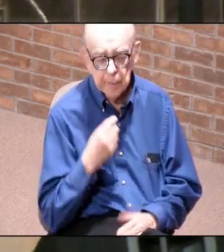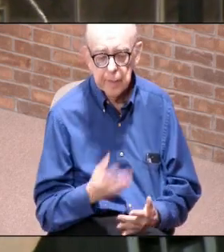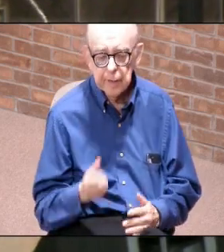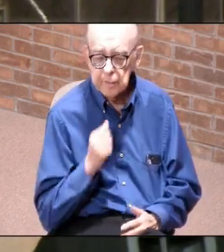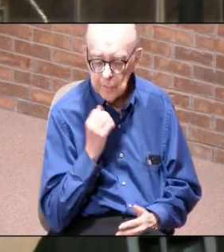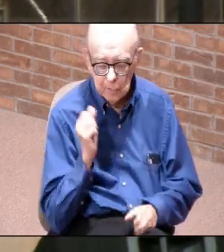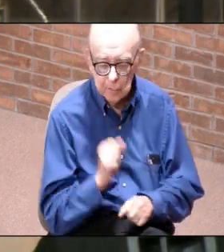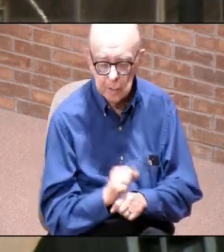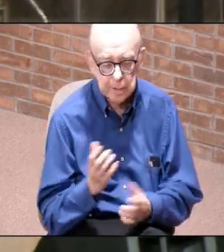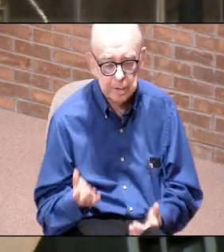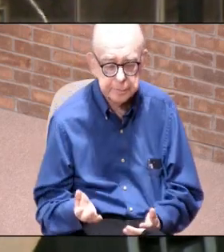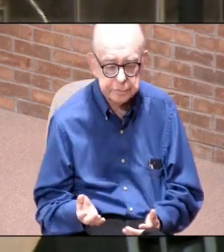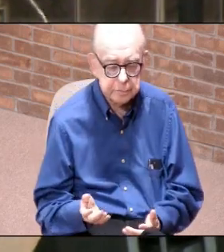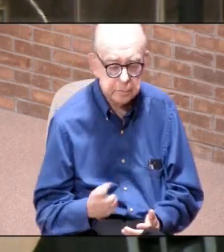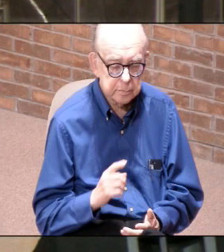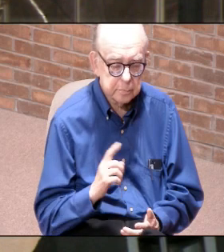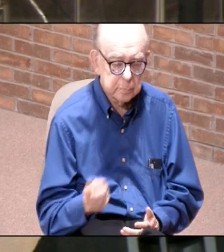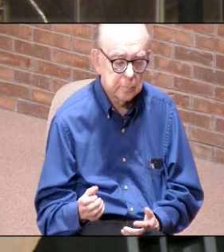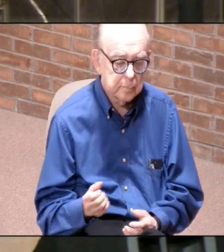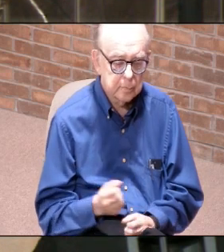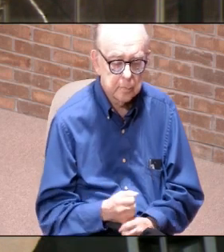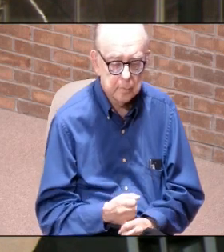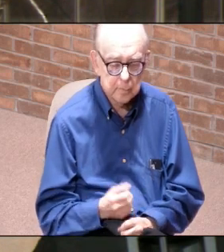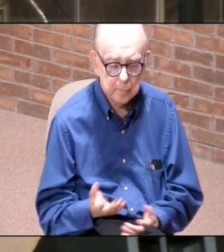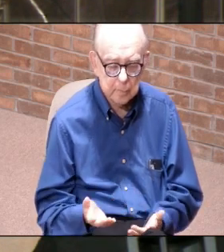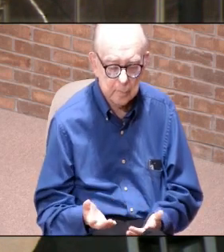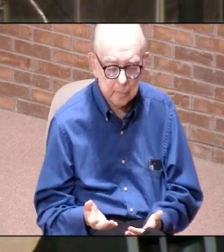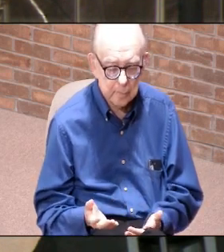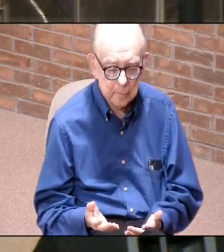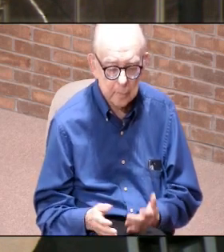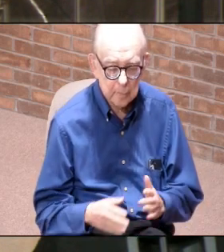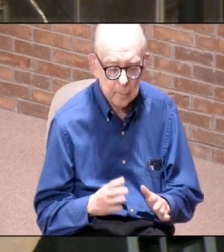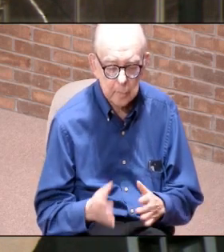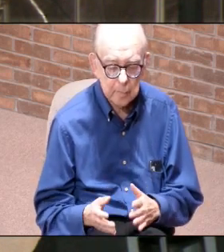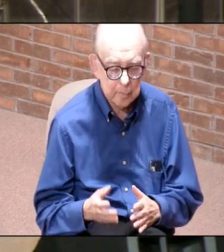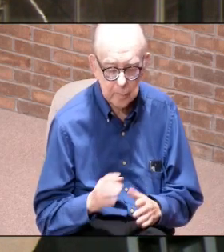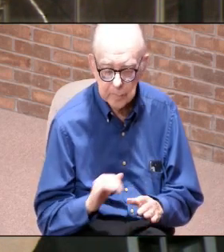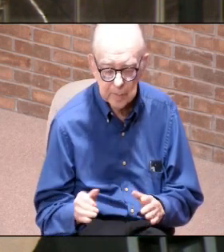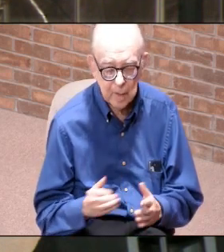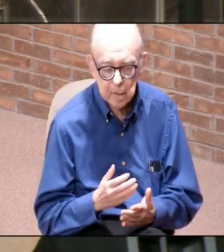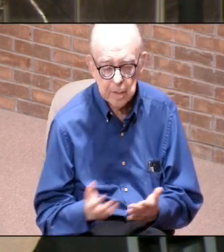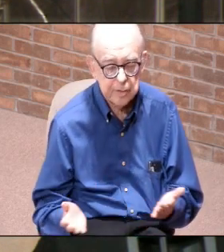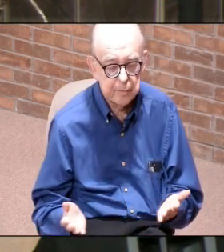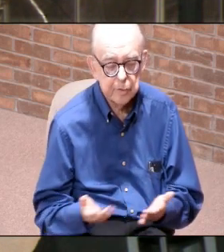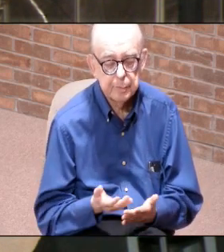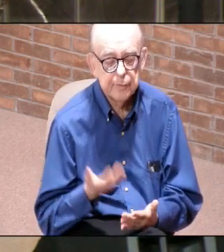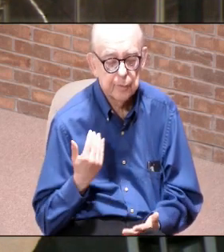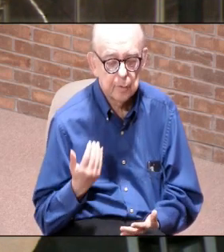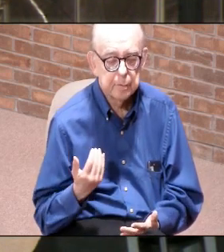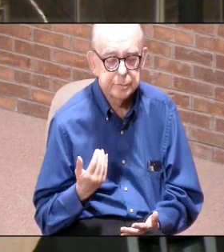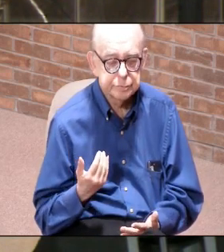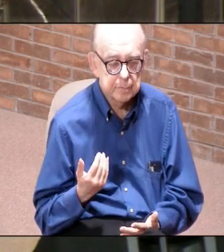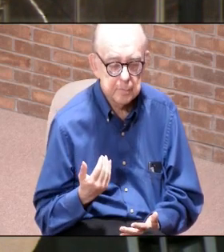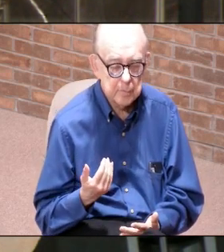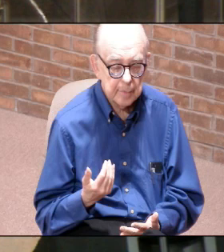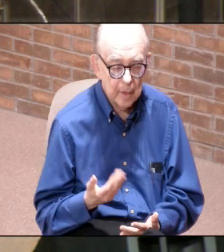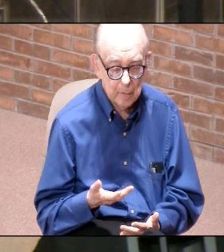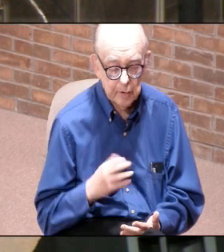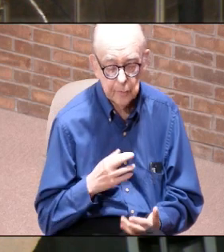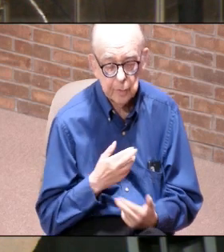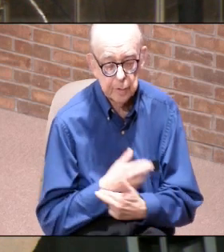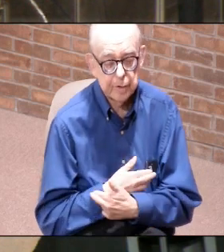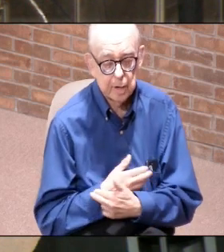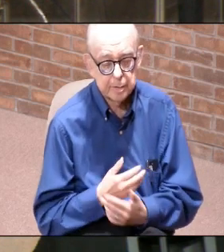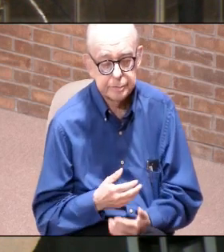anymore. You go to make a step and all of a sudden that step just isn't the same as it was the day before you